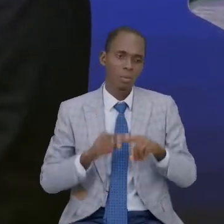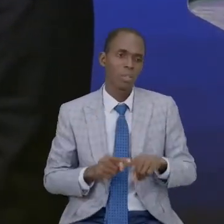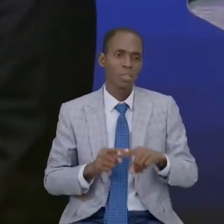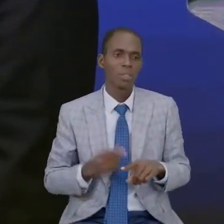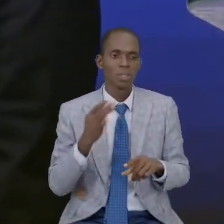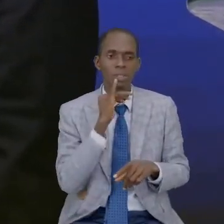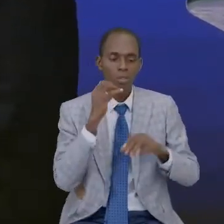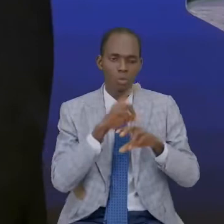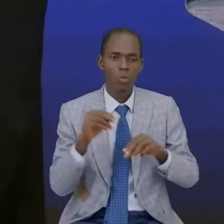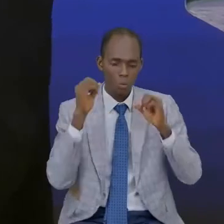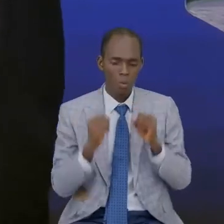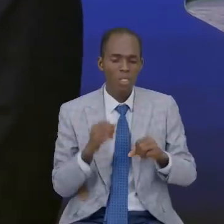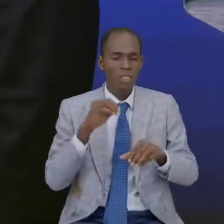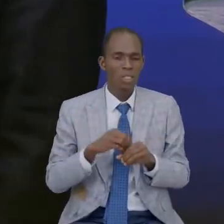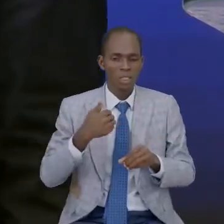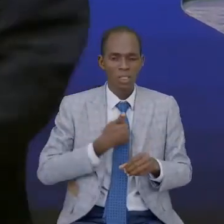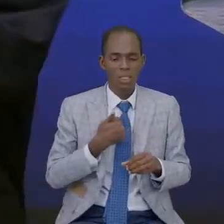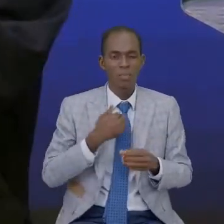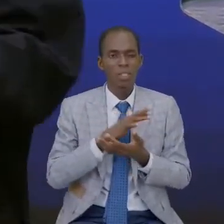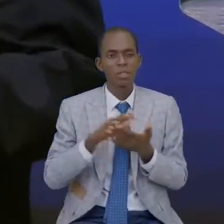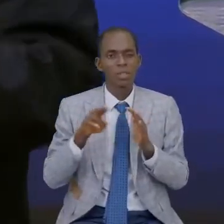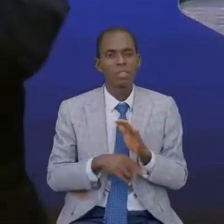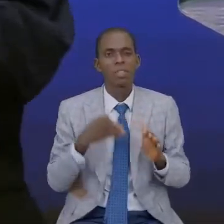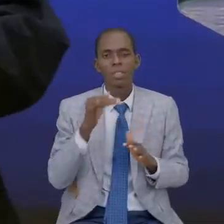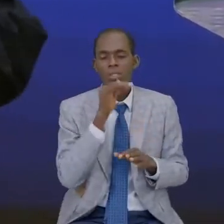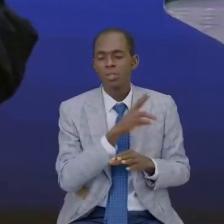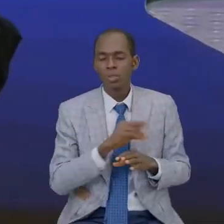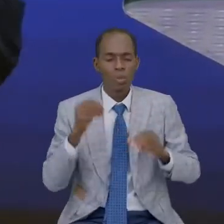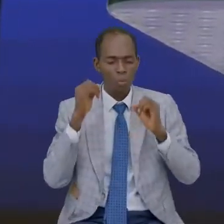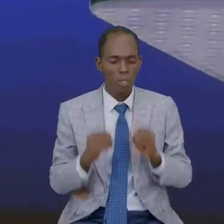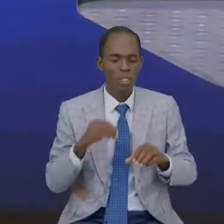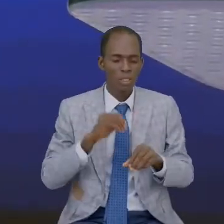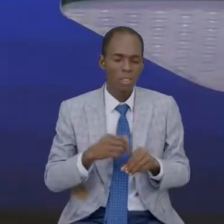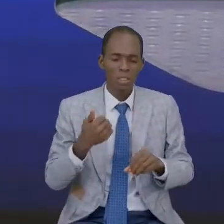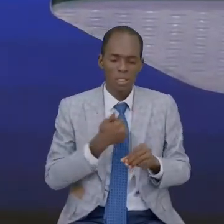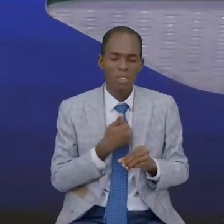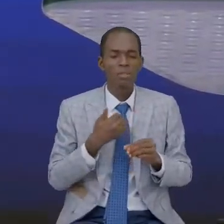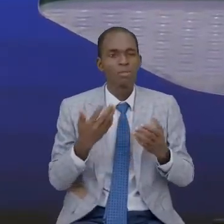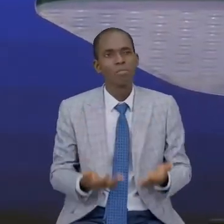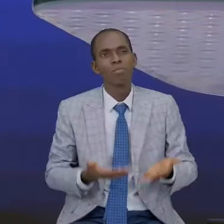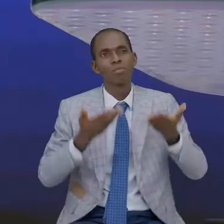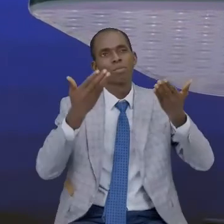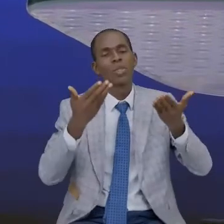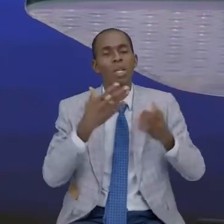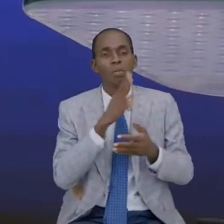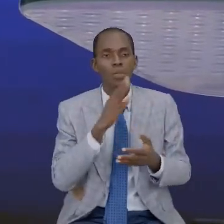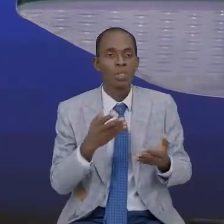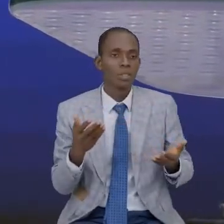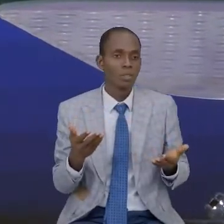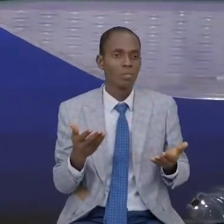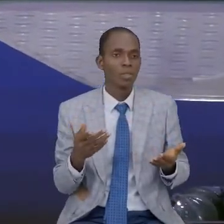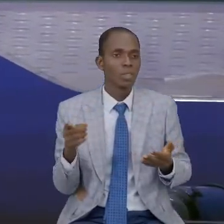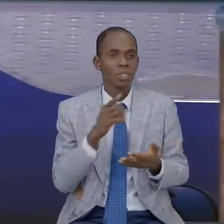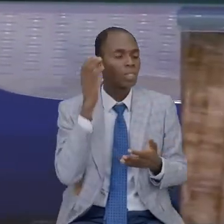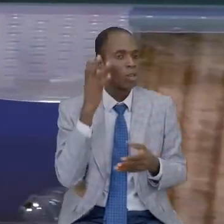in self-righteousness. There's no power in self-resolution. But now they hear of Christ and they believe.